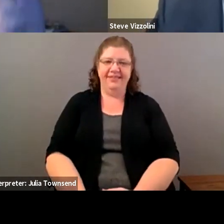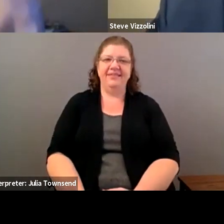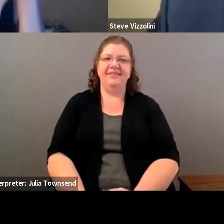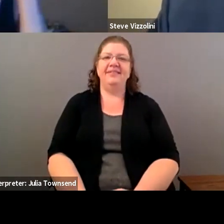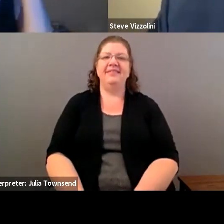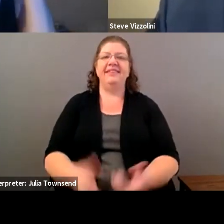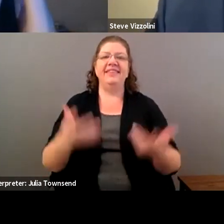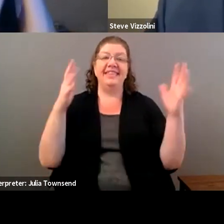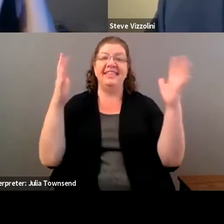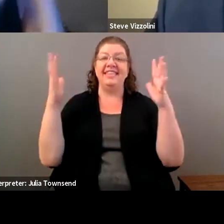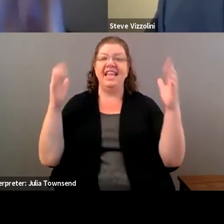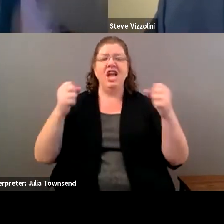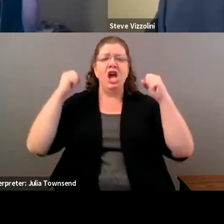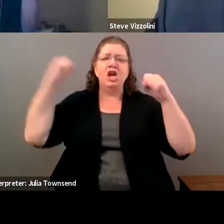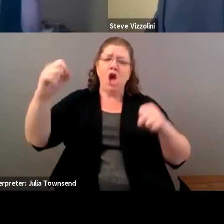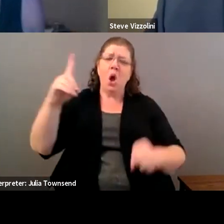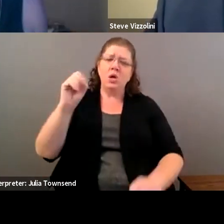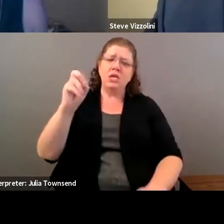Go Dons.